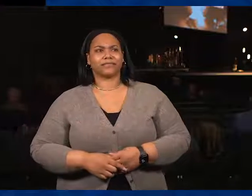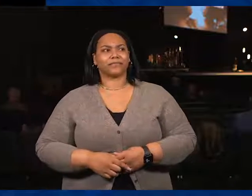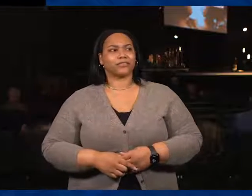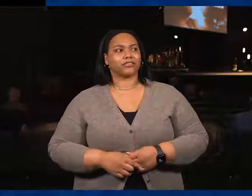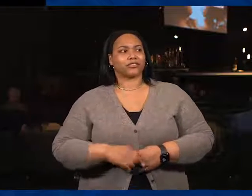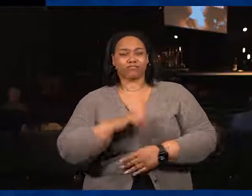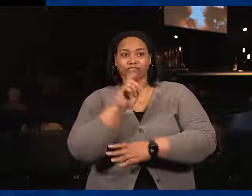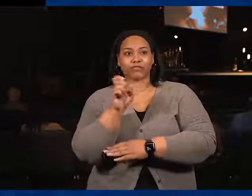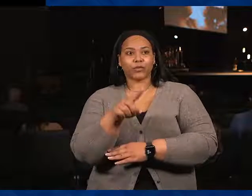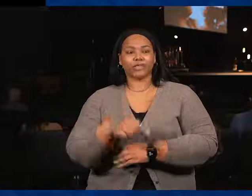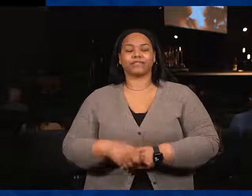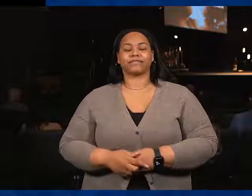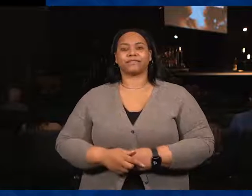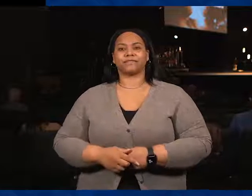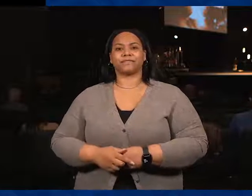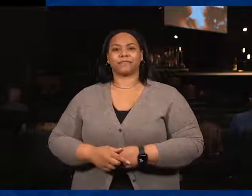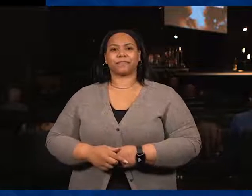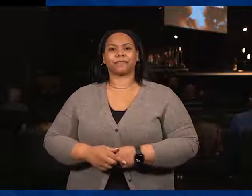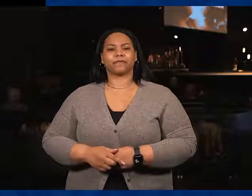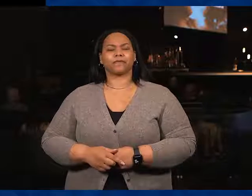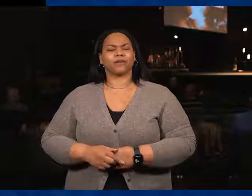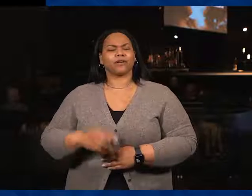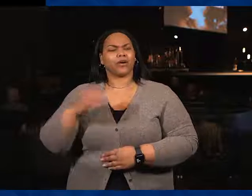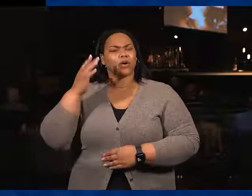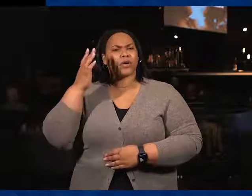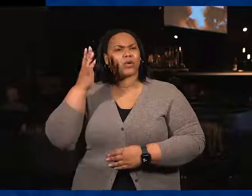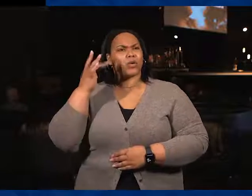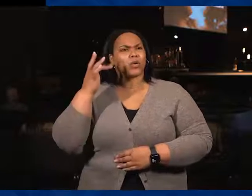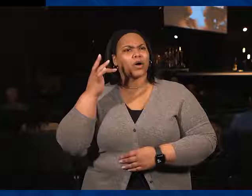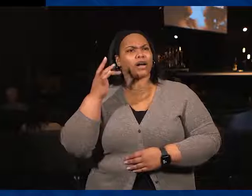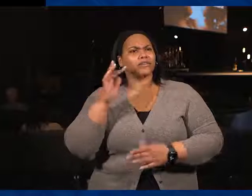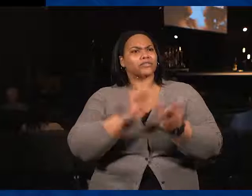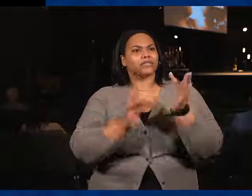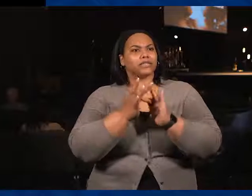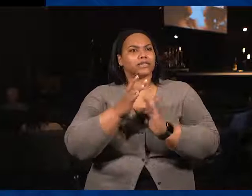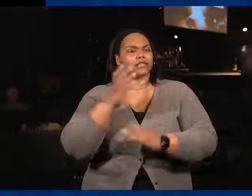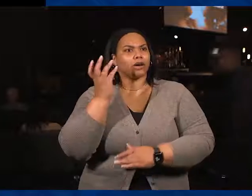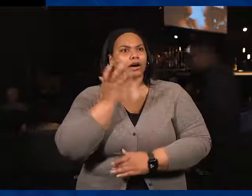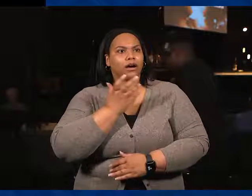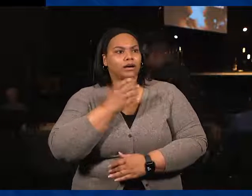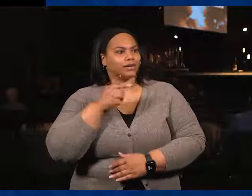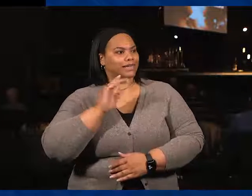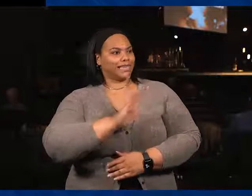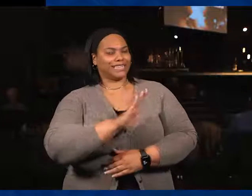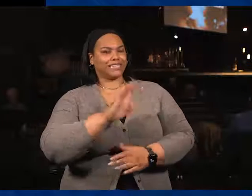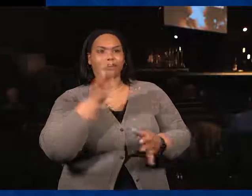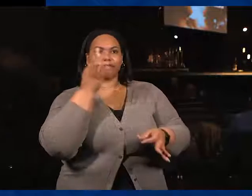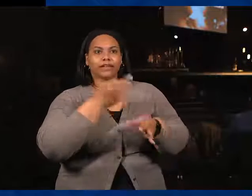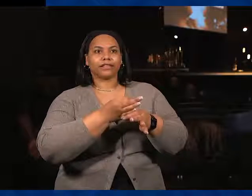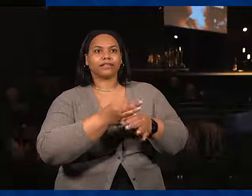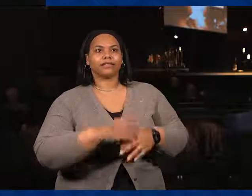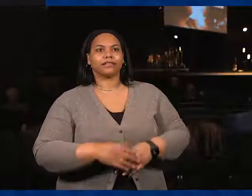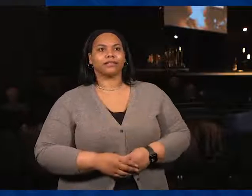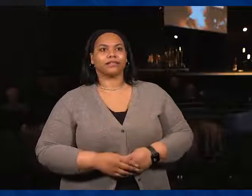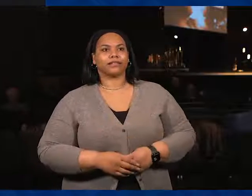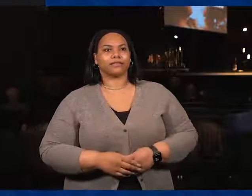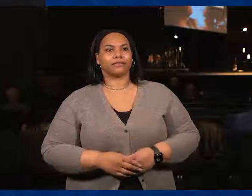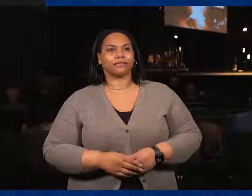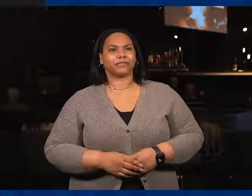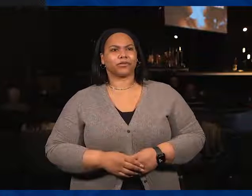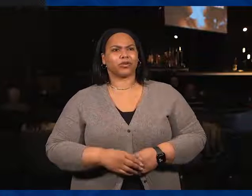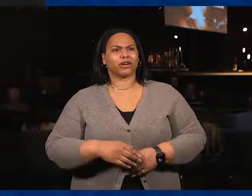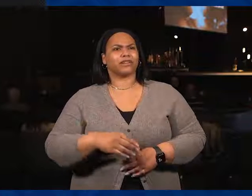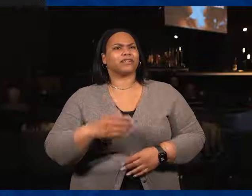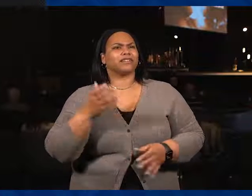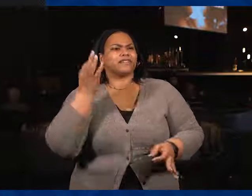floor. What makes Jesus marvel at his faith? Or better yet, what does faith